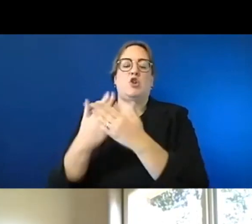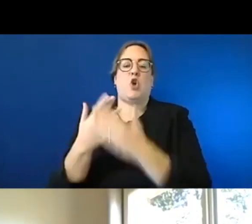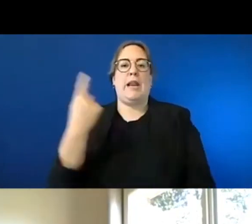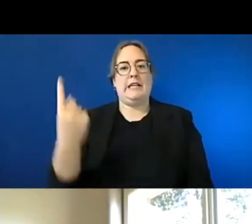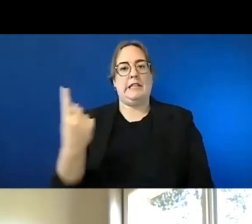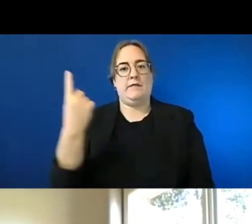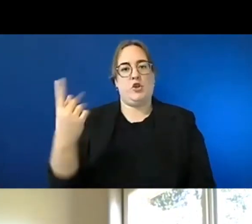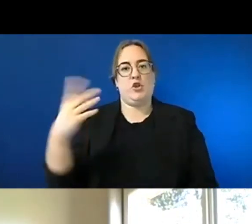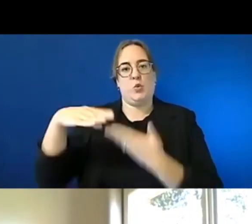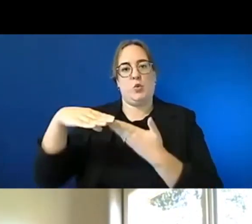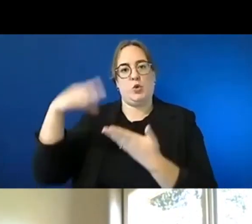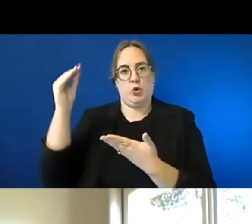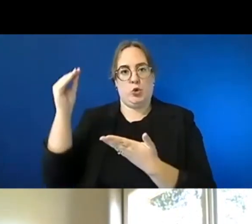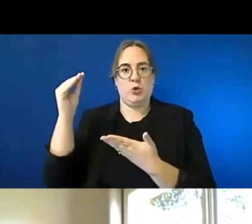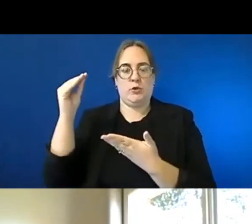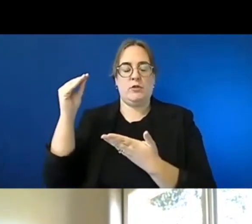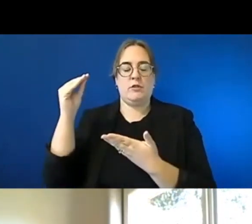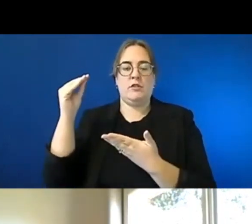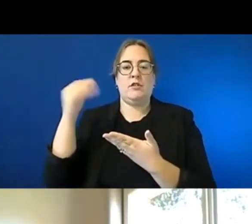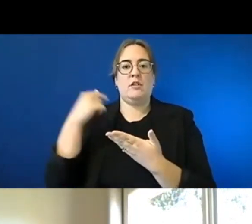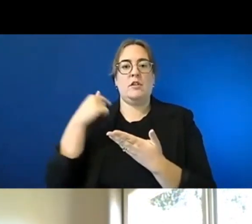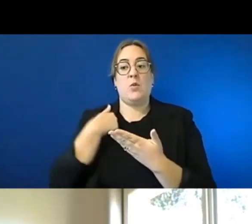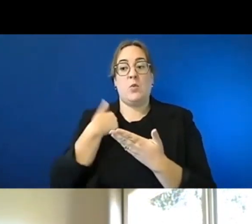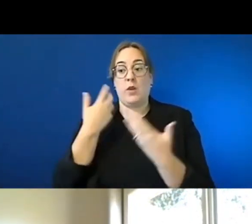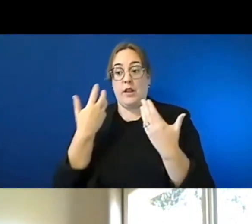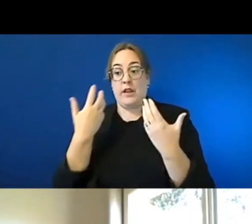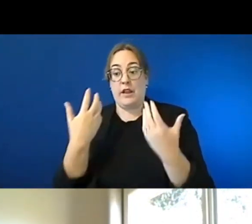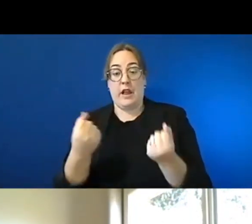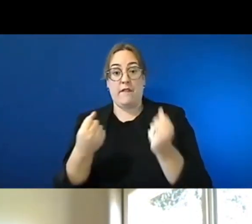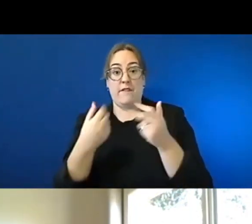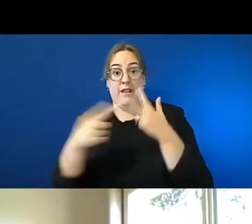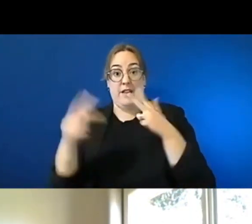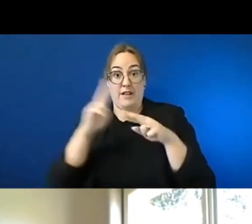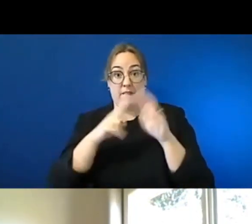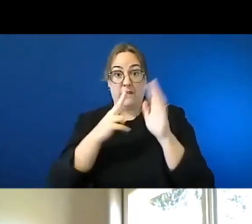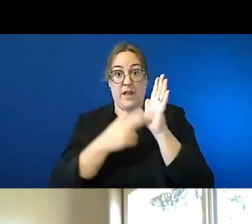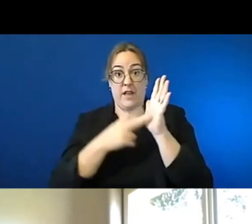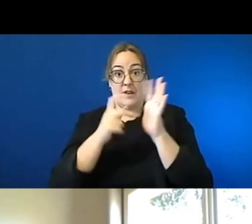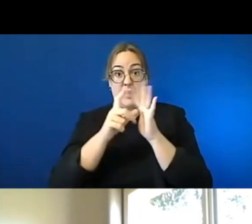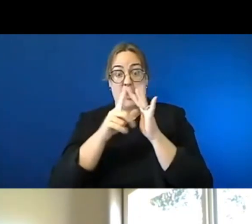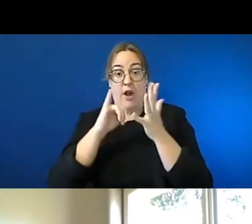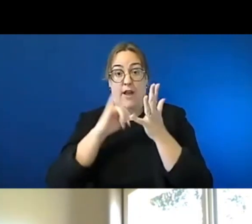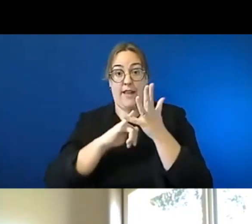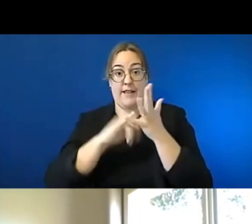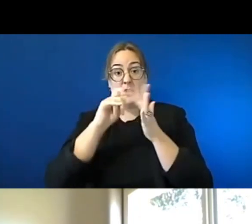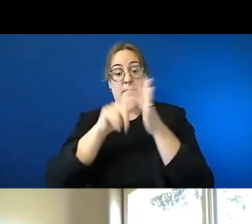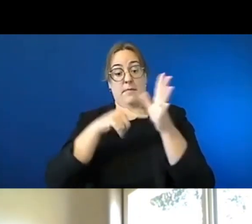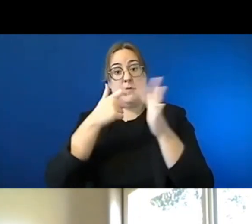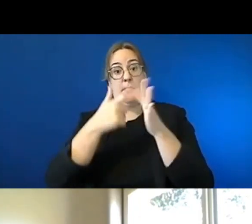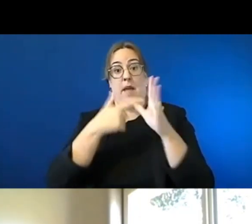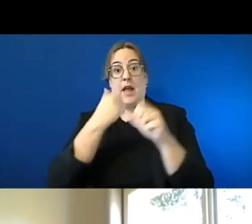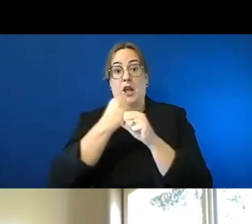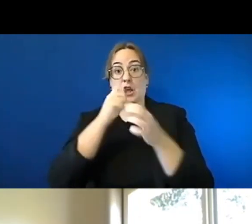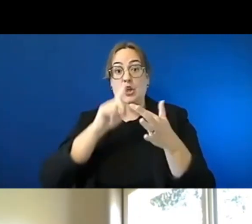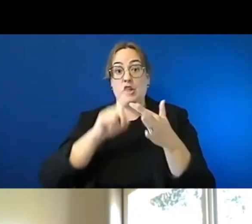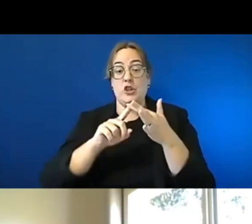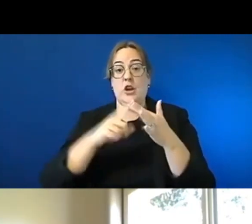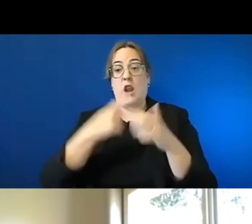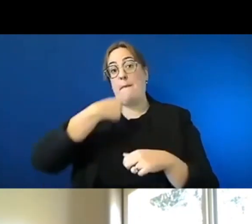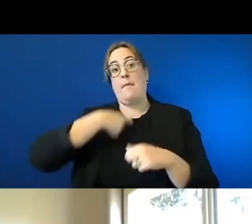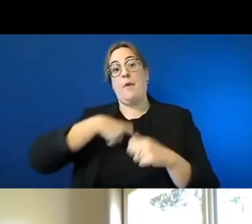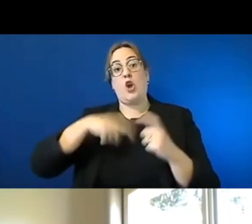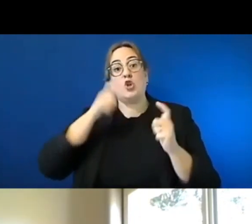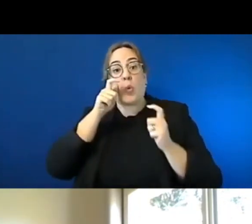We certainly have, and particularly if you've got an NDIS package and have carers, if you require any personal care,